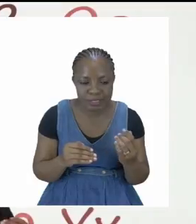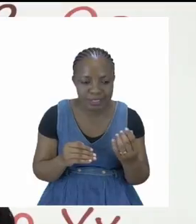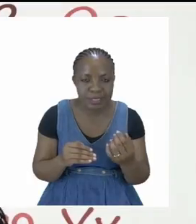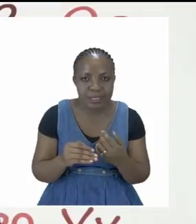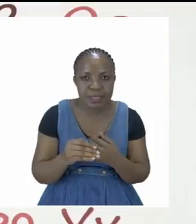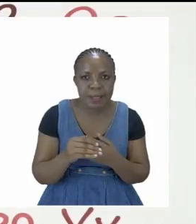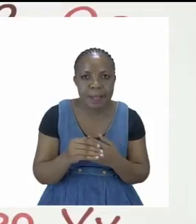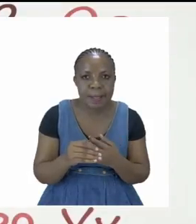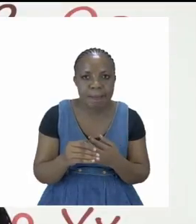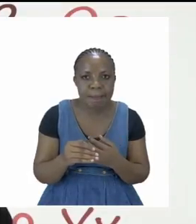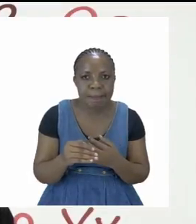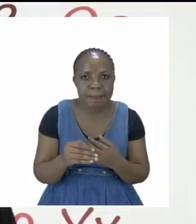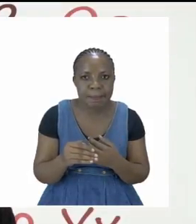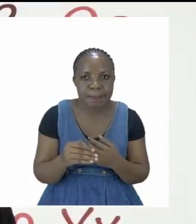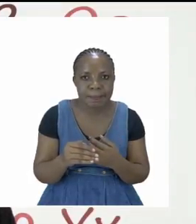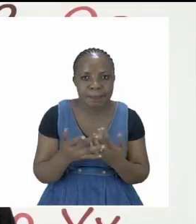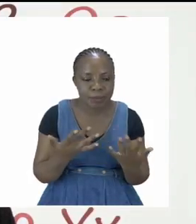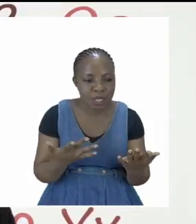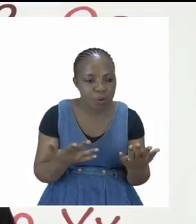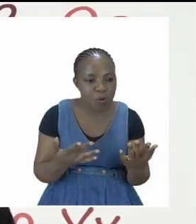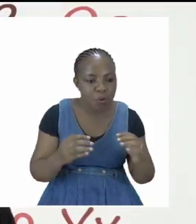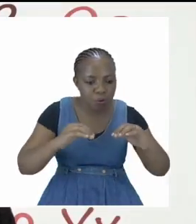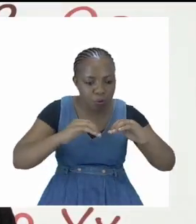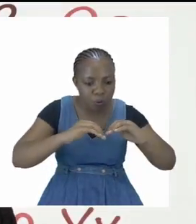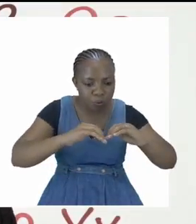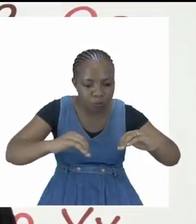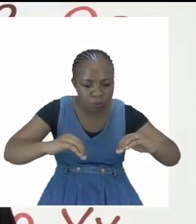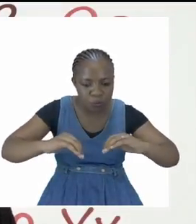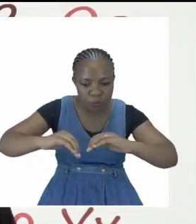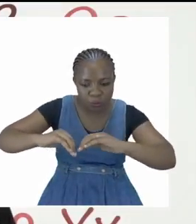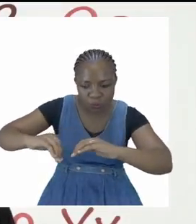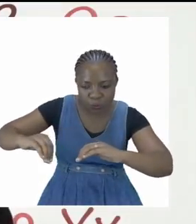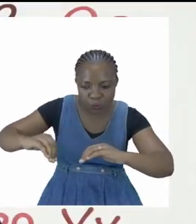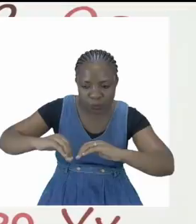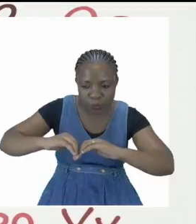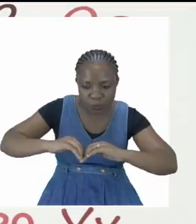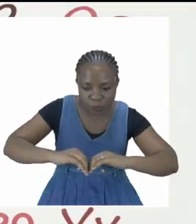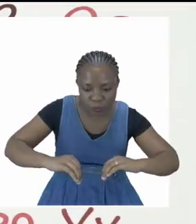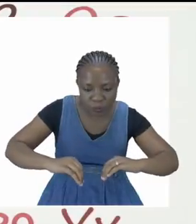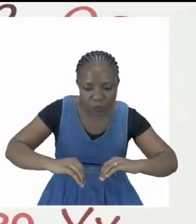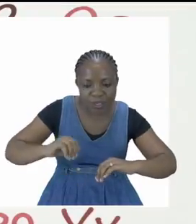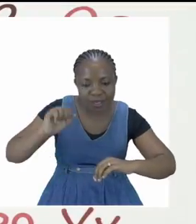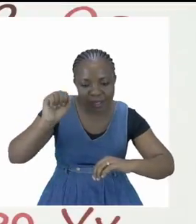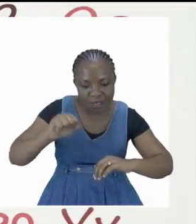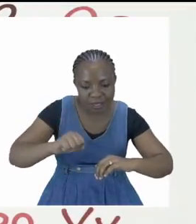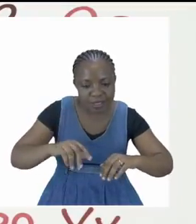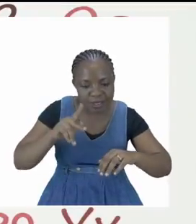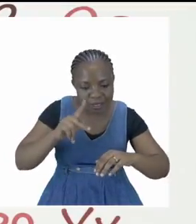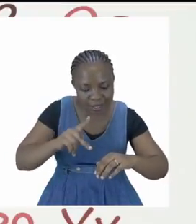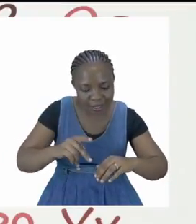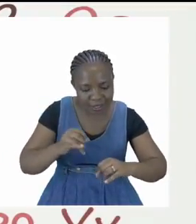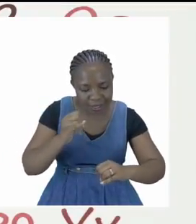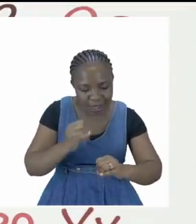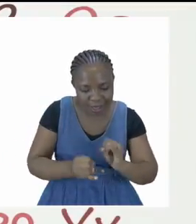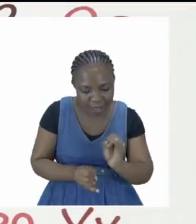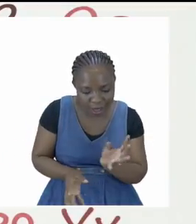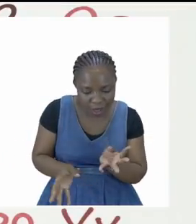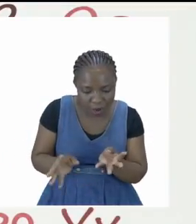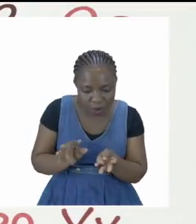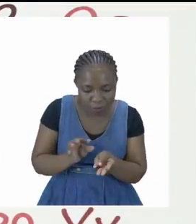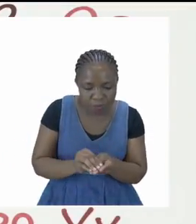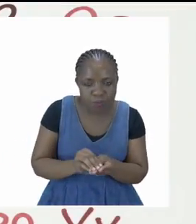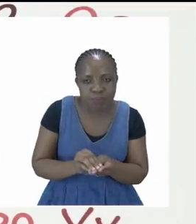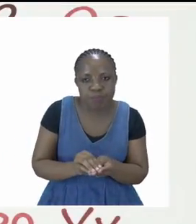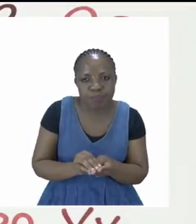After decomposing, we can now say 80 plus 5. And let us see what